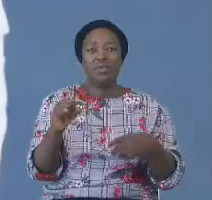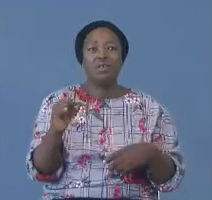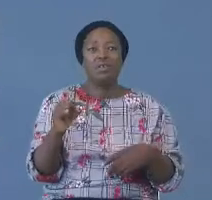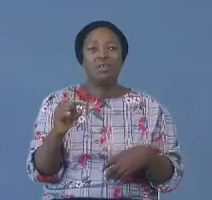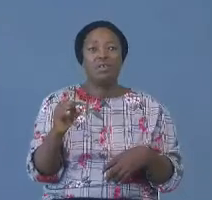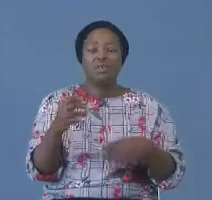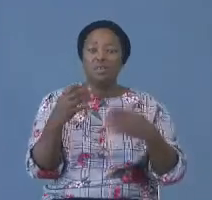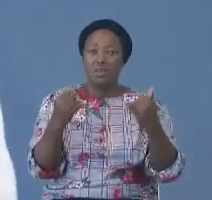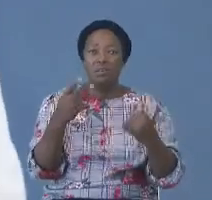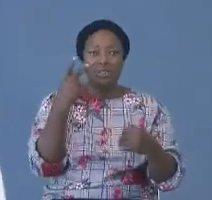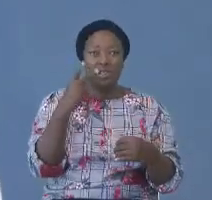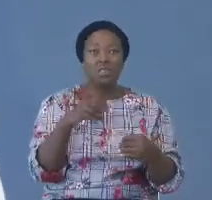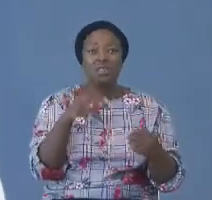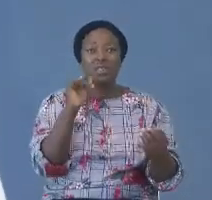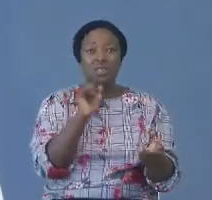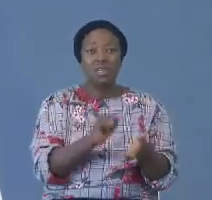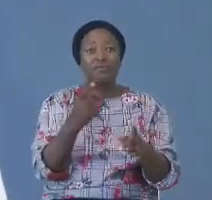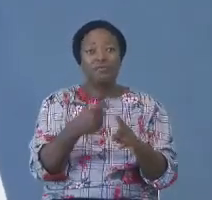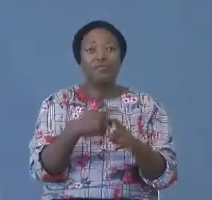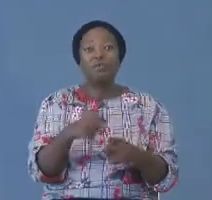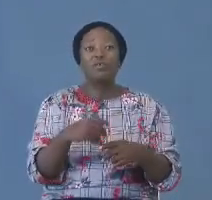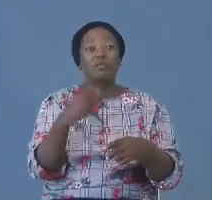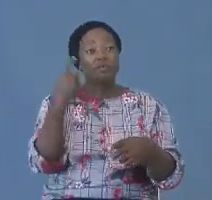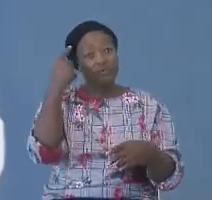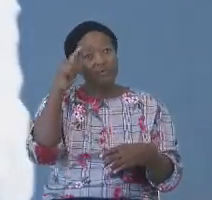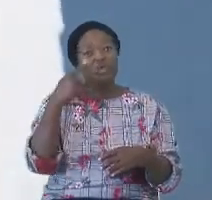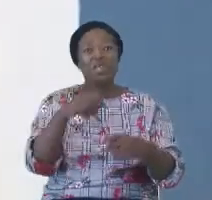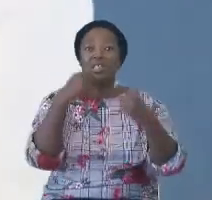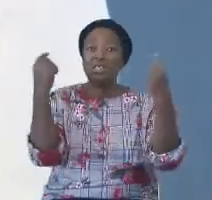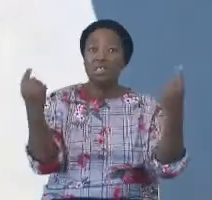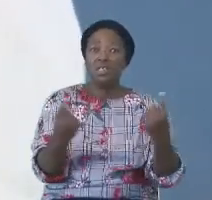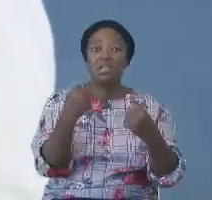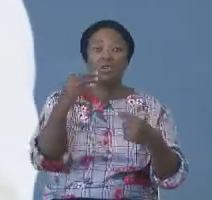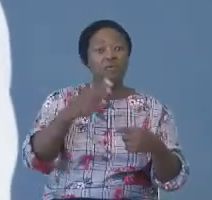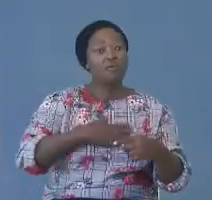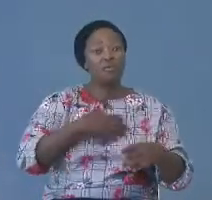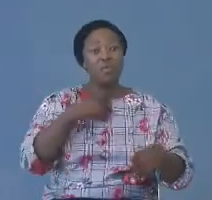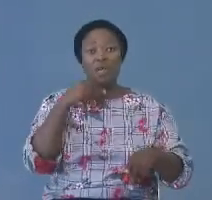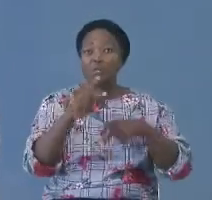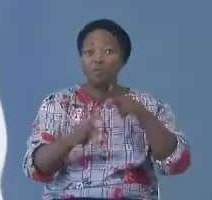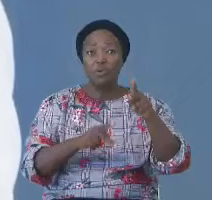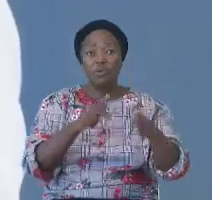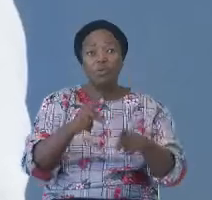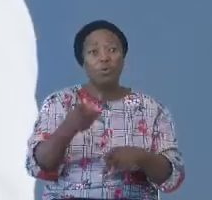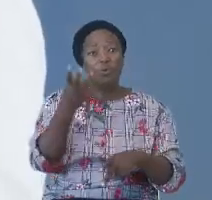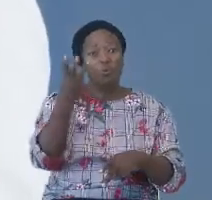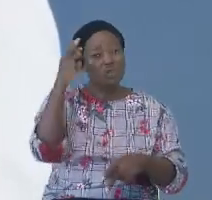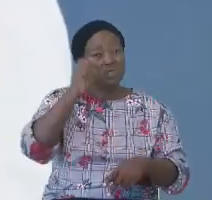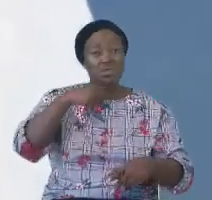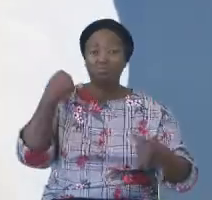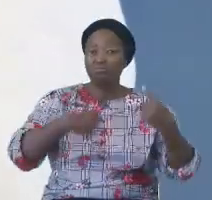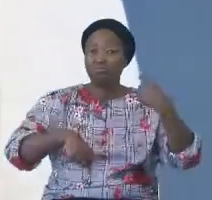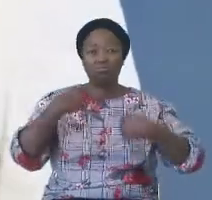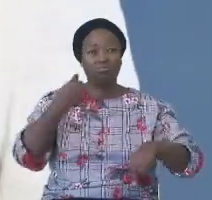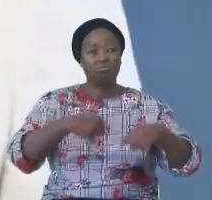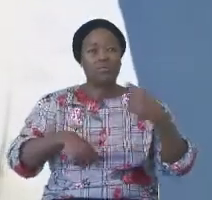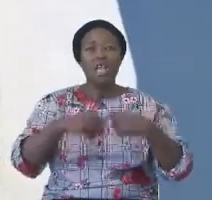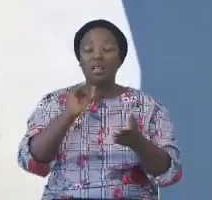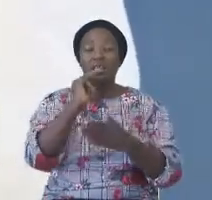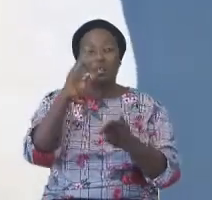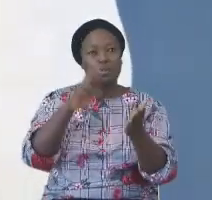off out of the launch of the living look at this for the transgression of my